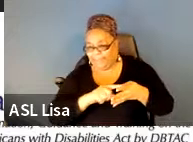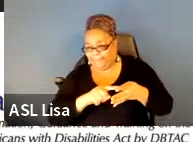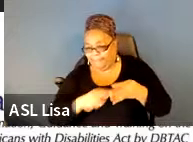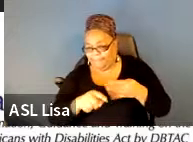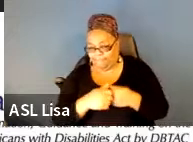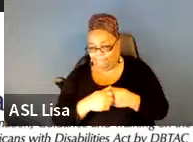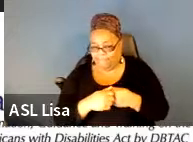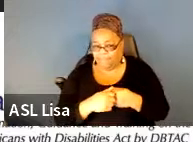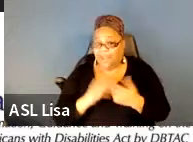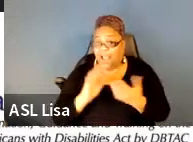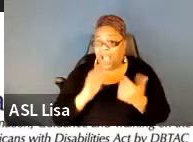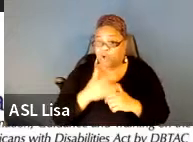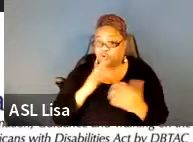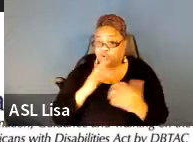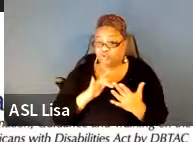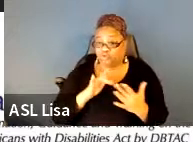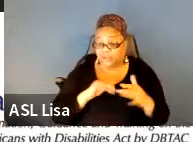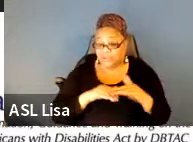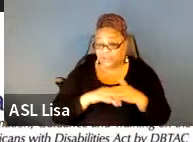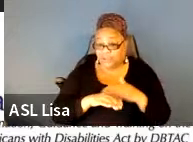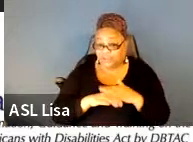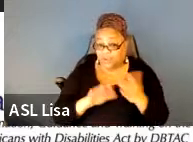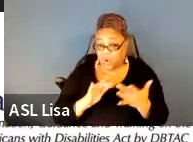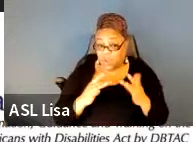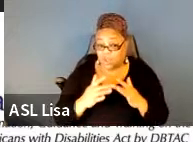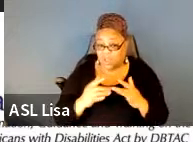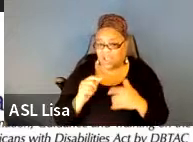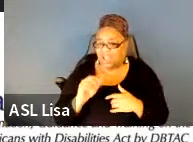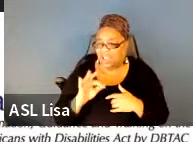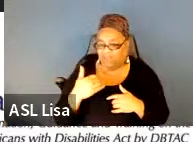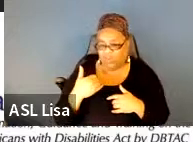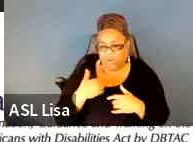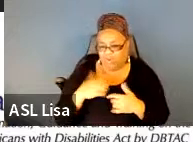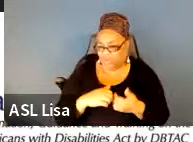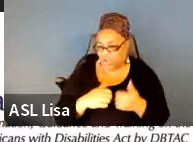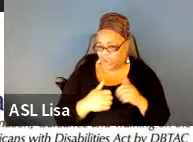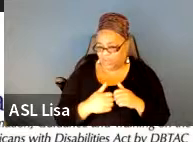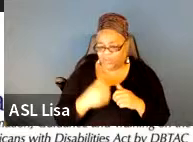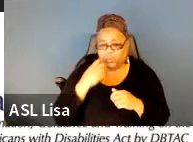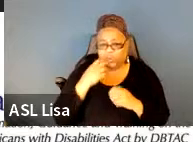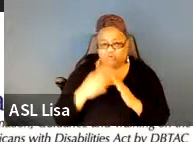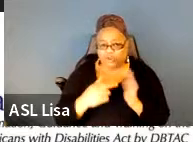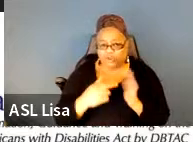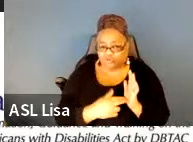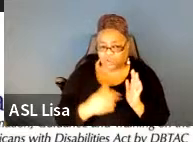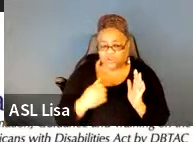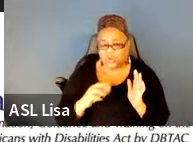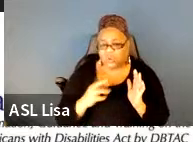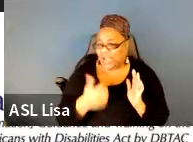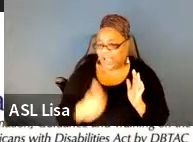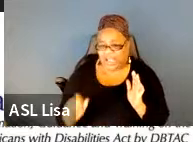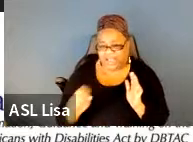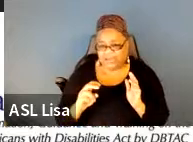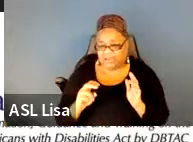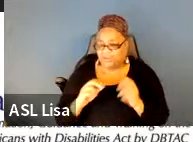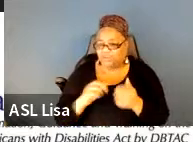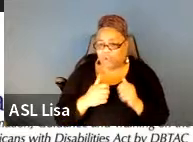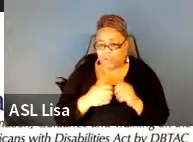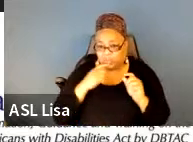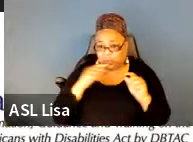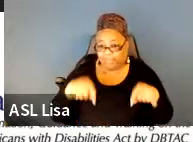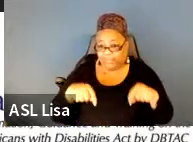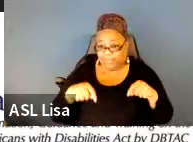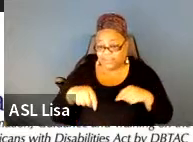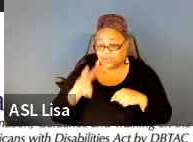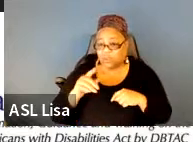to reach accessibility online. If you have issues with your registration or any of the issues with this webinar, you can also